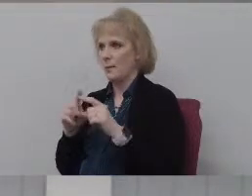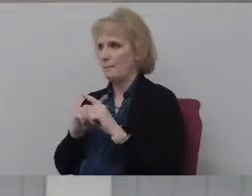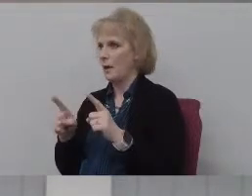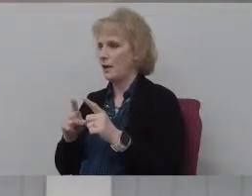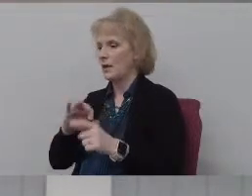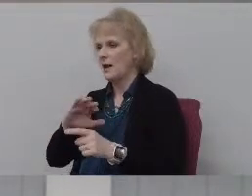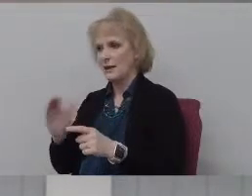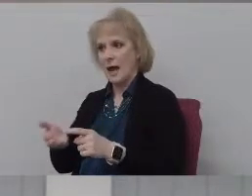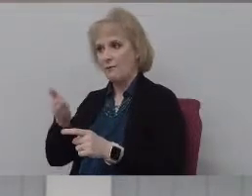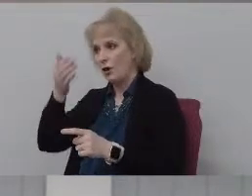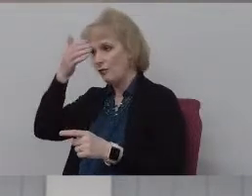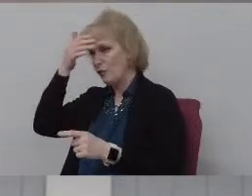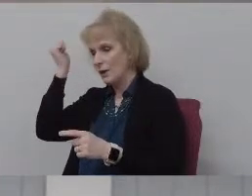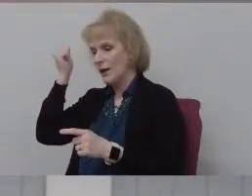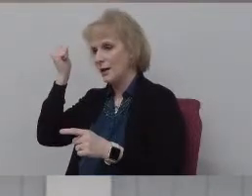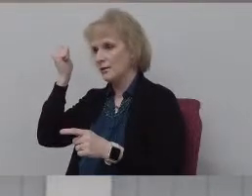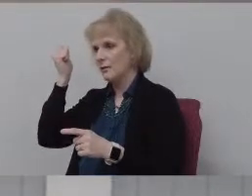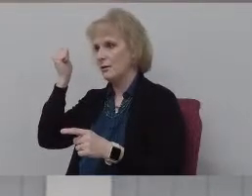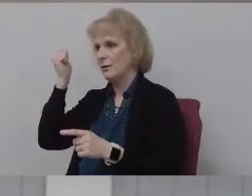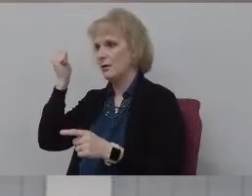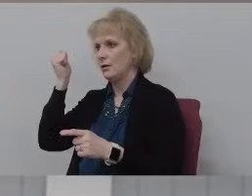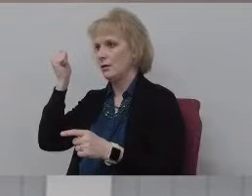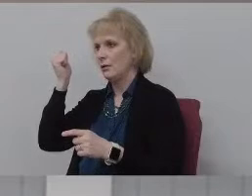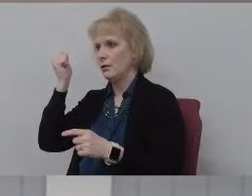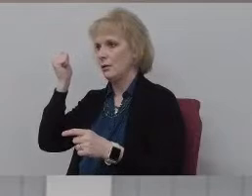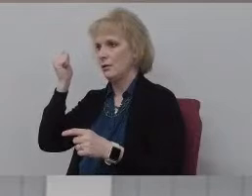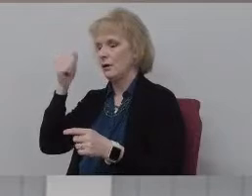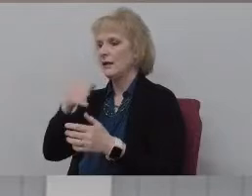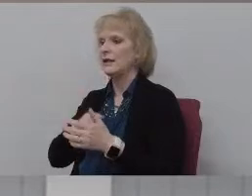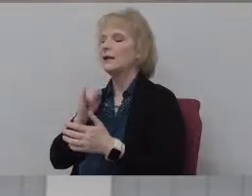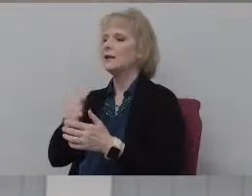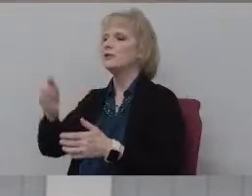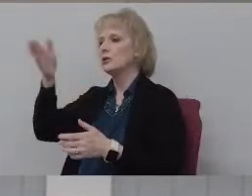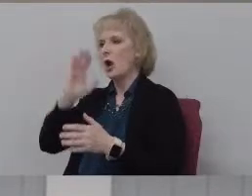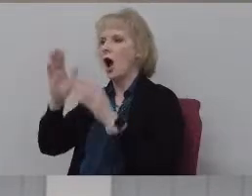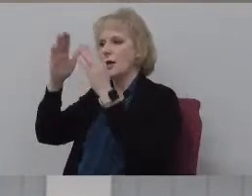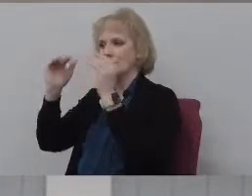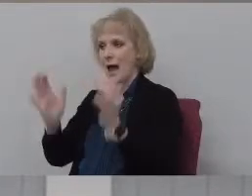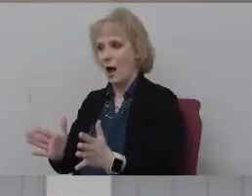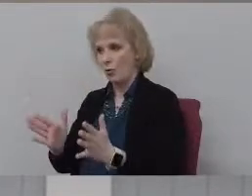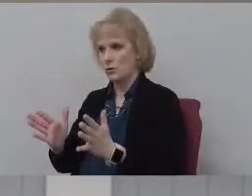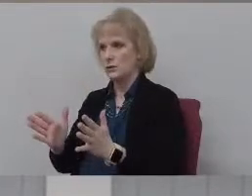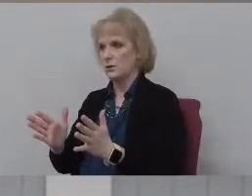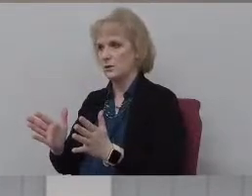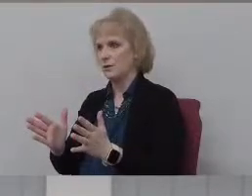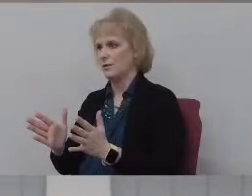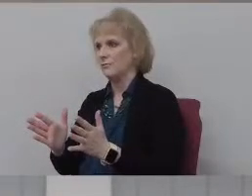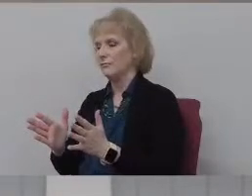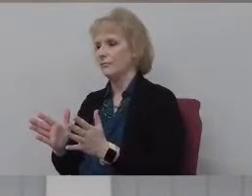But never forget, this is God's house.